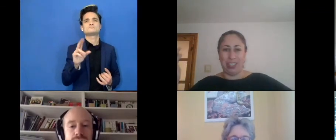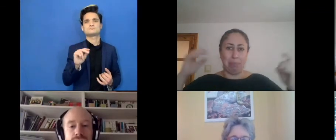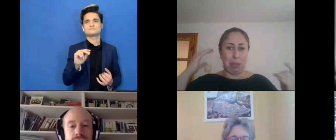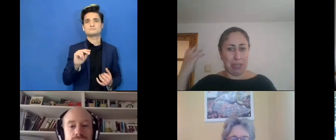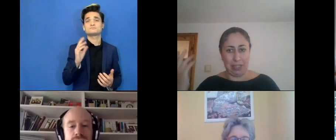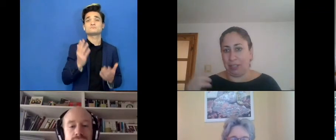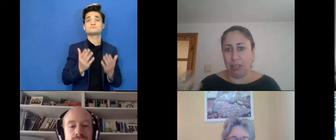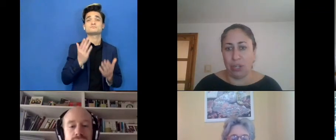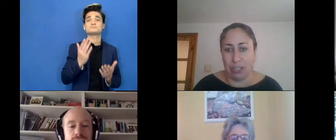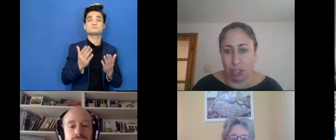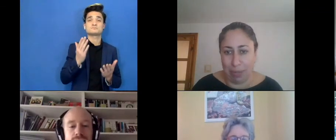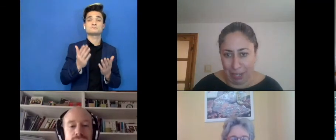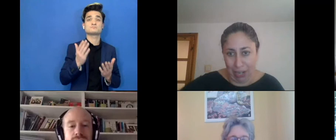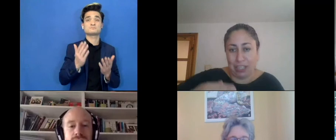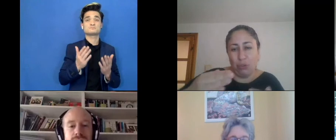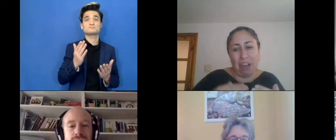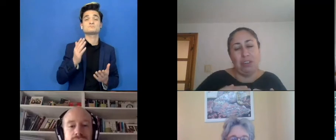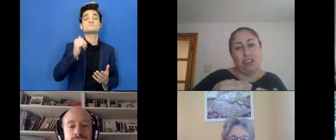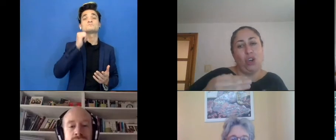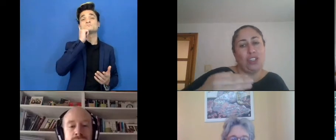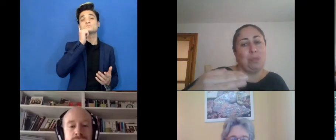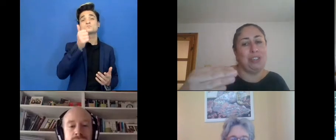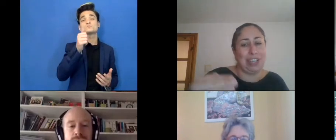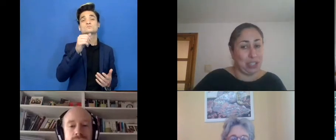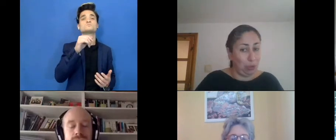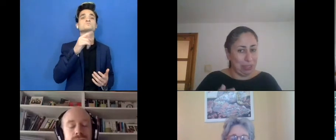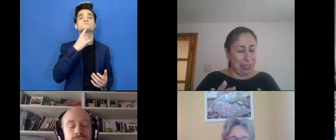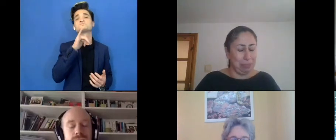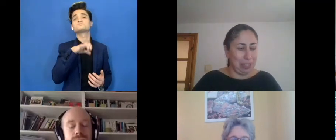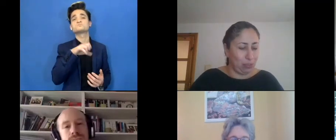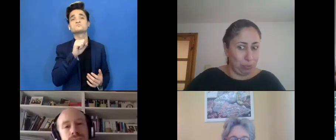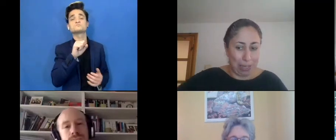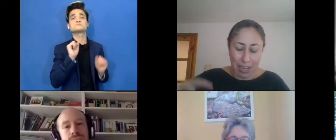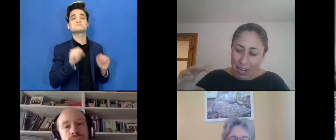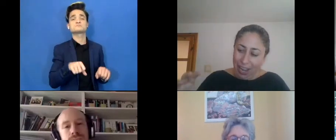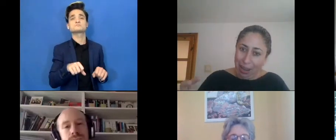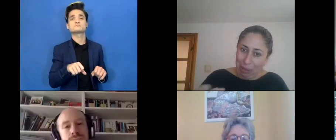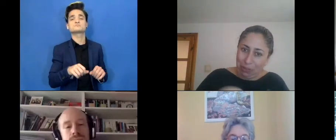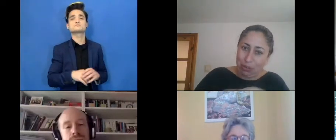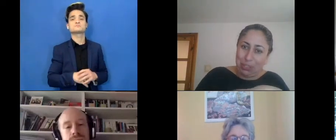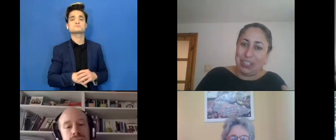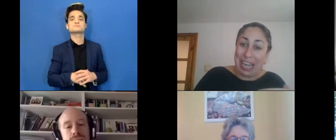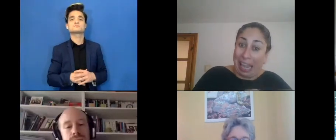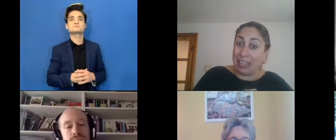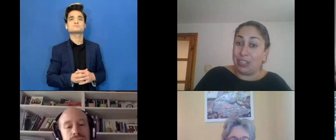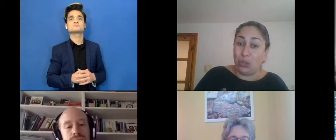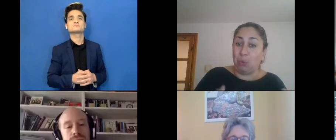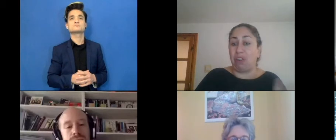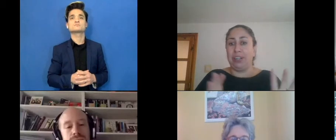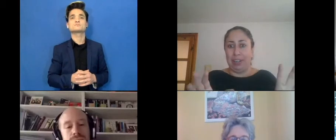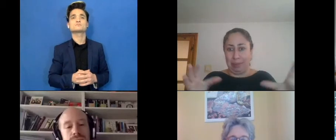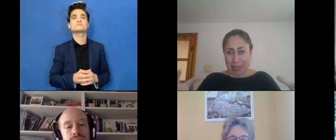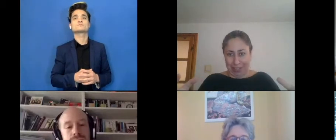okay, today maybe yes, you can touch my hair. And you kind of got me to that. It's almost a little bit like grooming. You've got me to say yes to